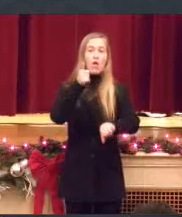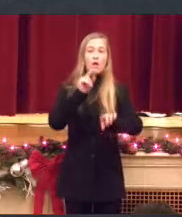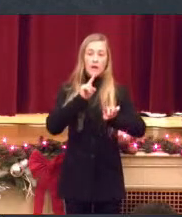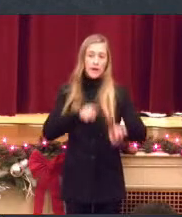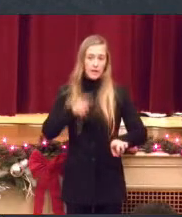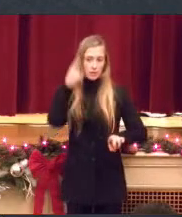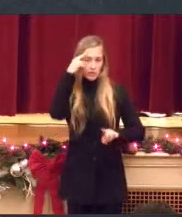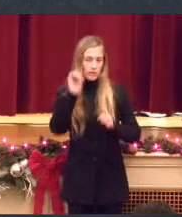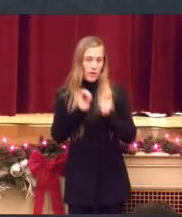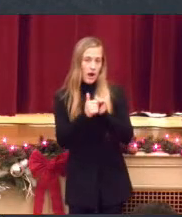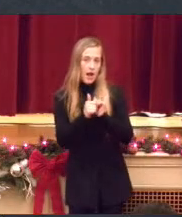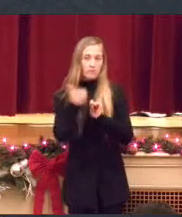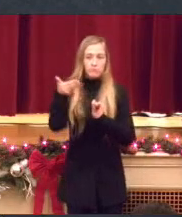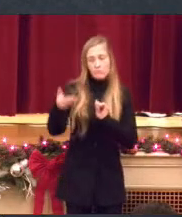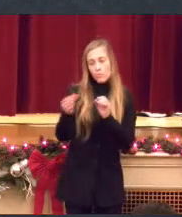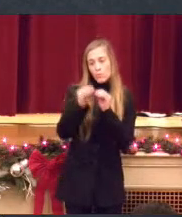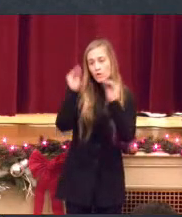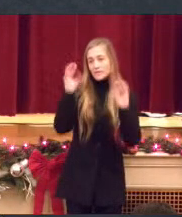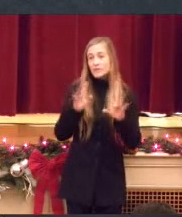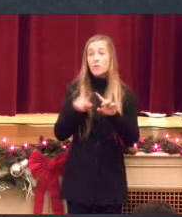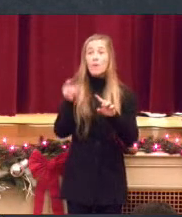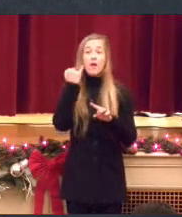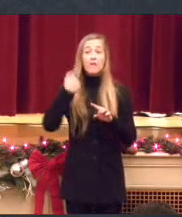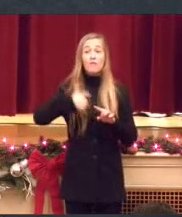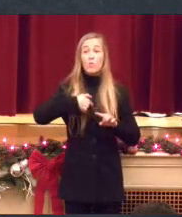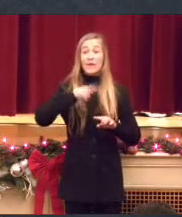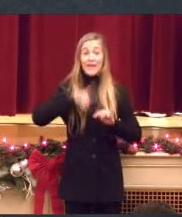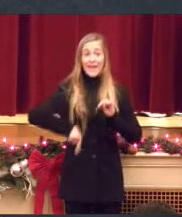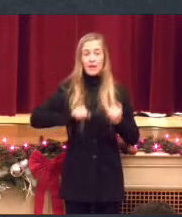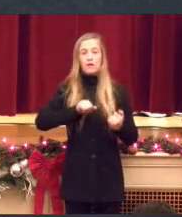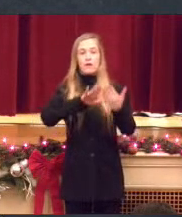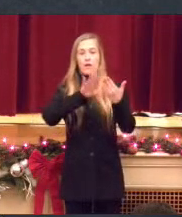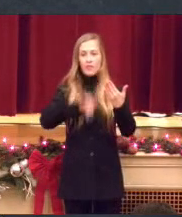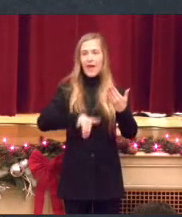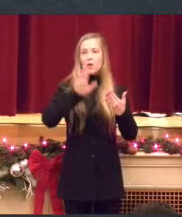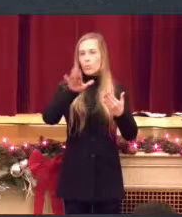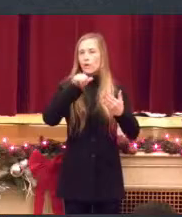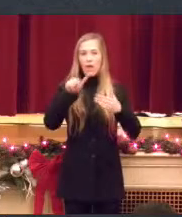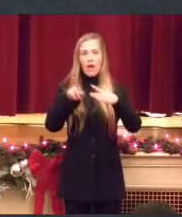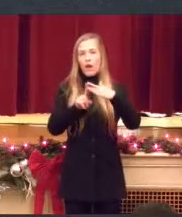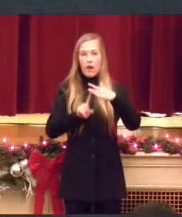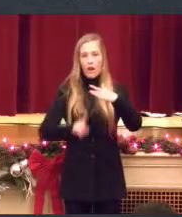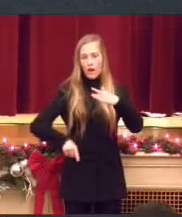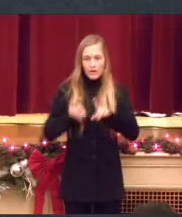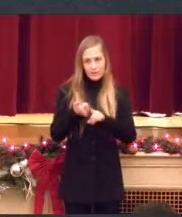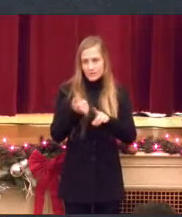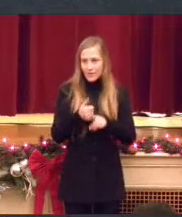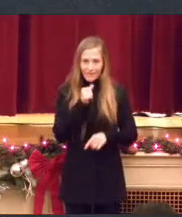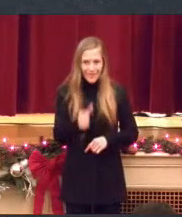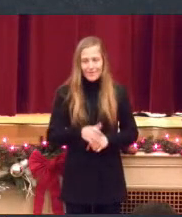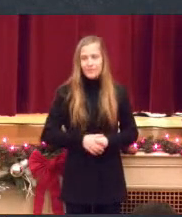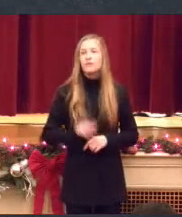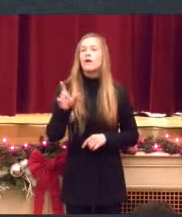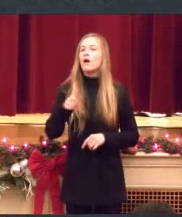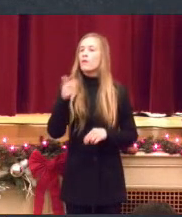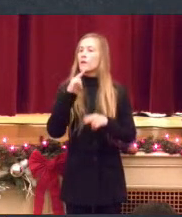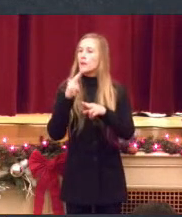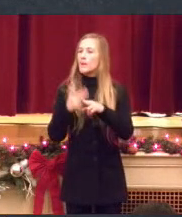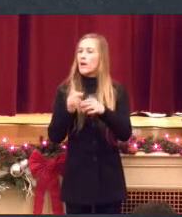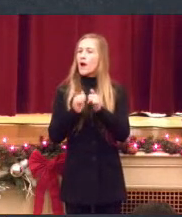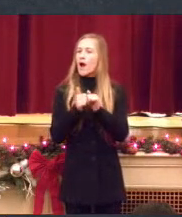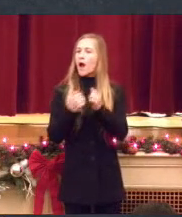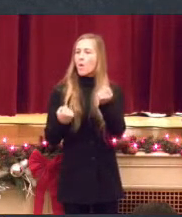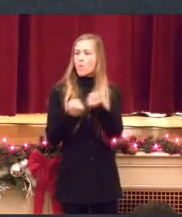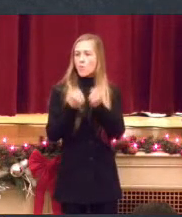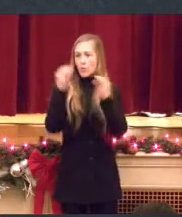going to get more teachers, but if we don't address that, it's not going to go away. One of the other things you mentioned was around how do we support